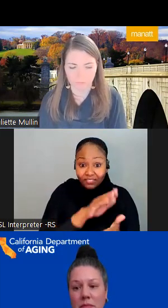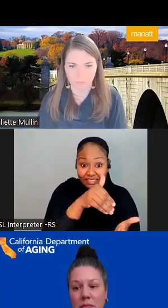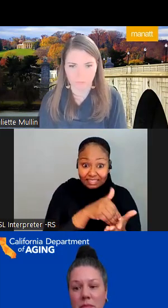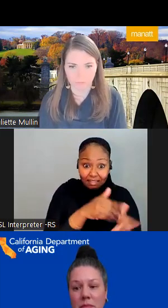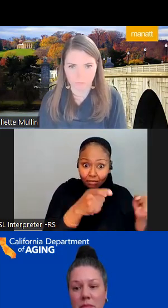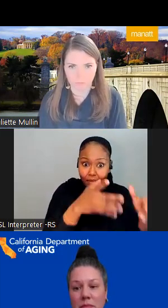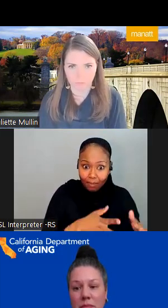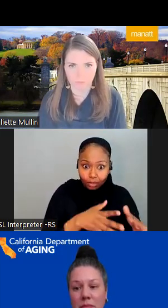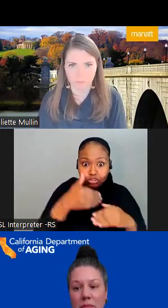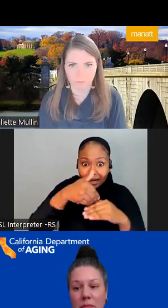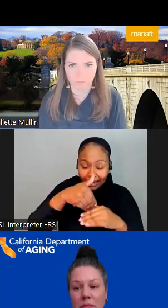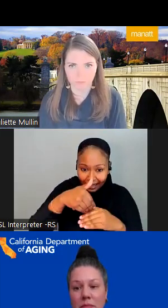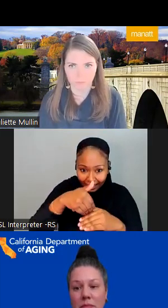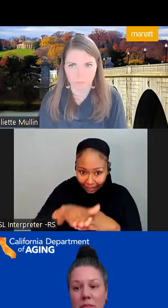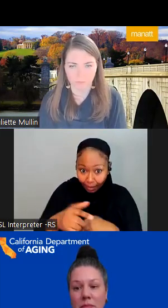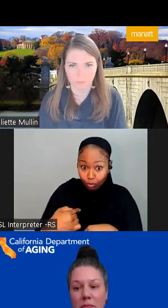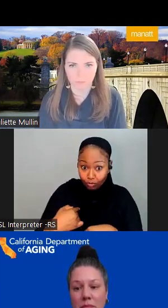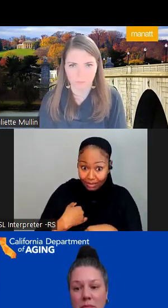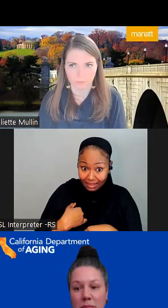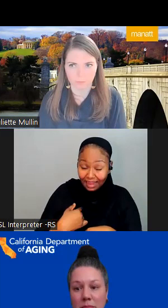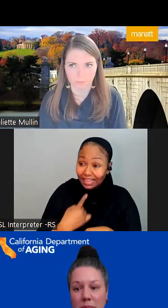could move my mom.